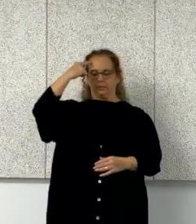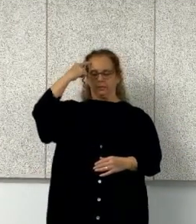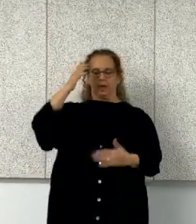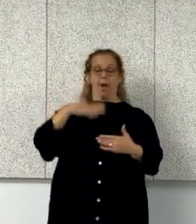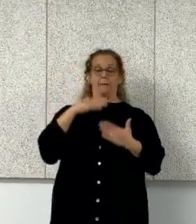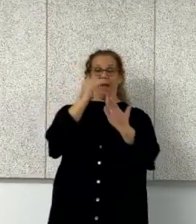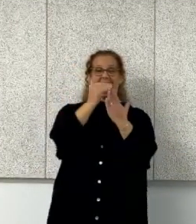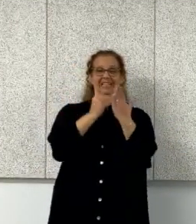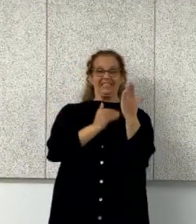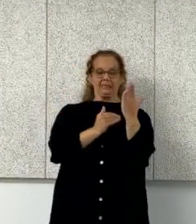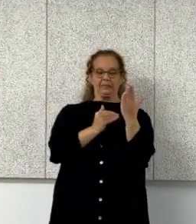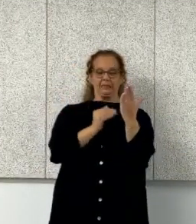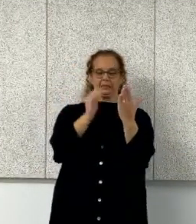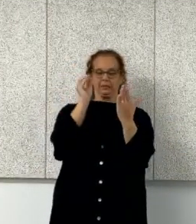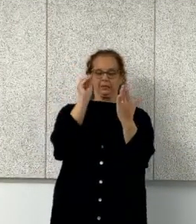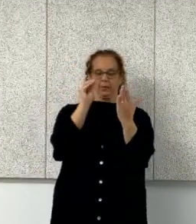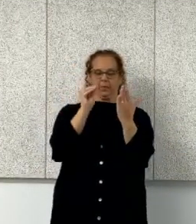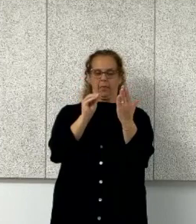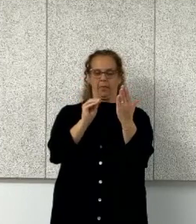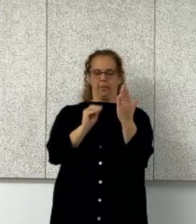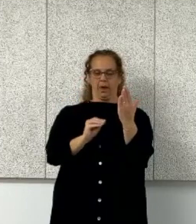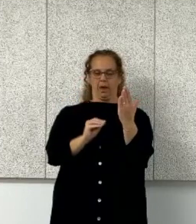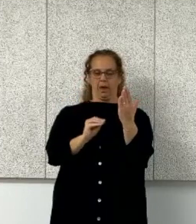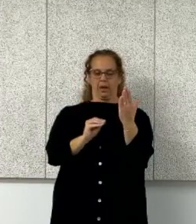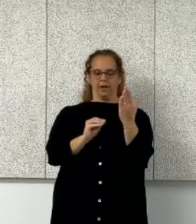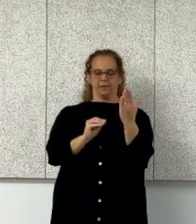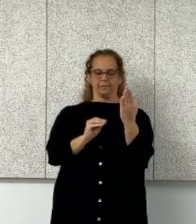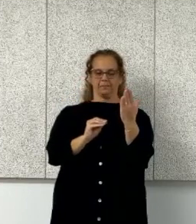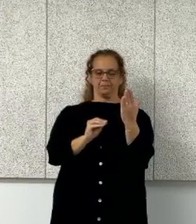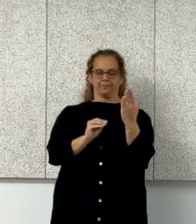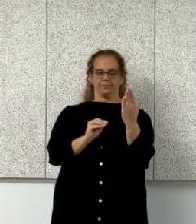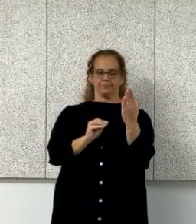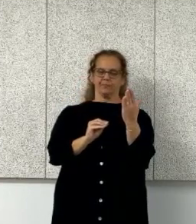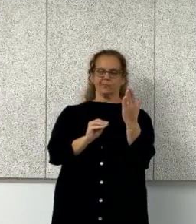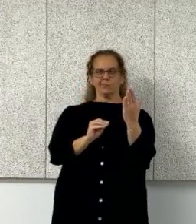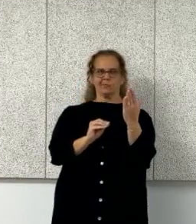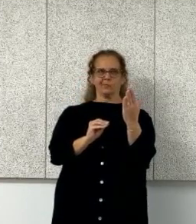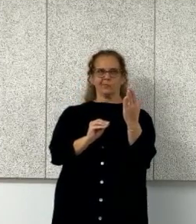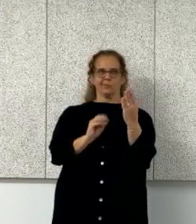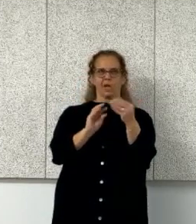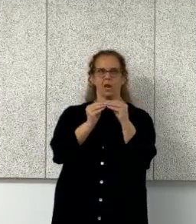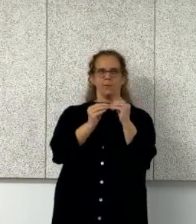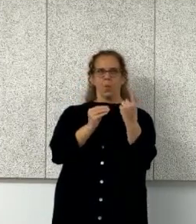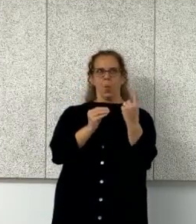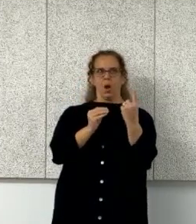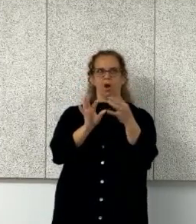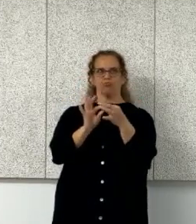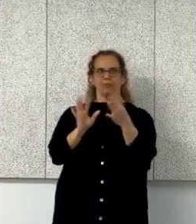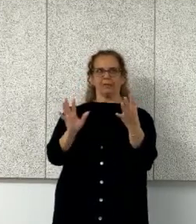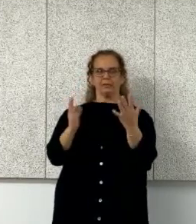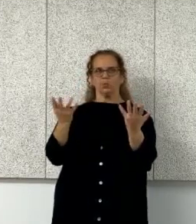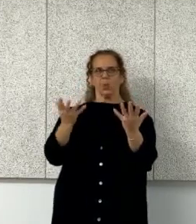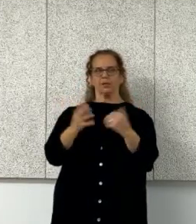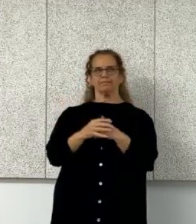list to my number one thing, okay. Because I could have like a list of seven things. The top one for me is